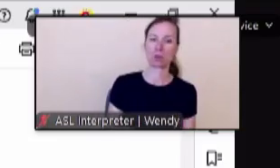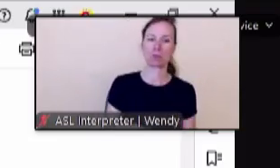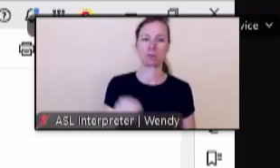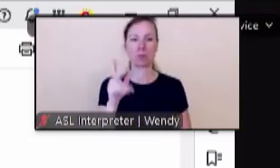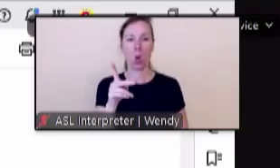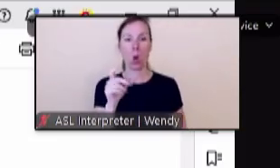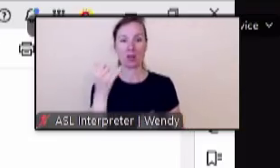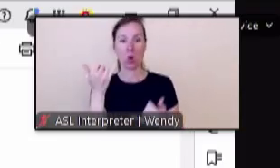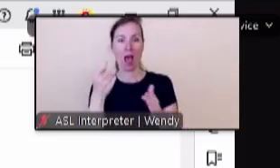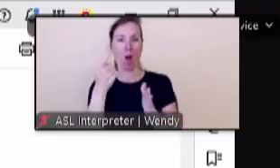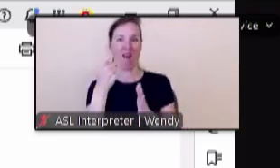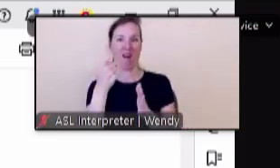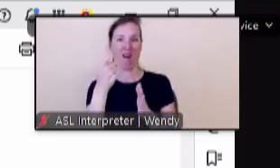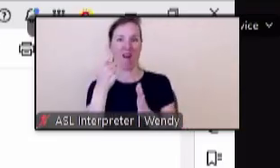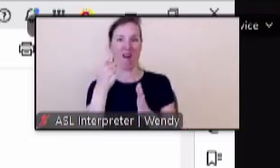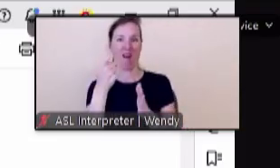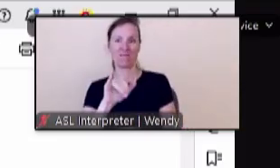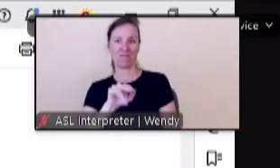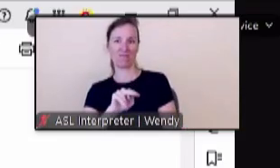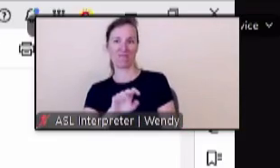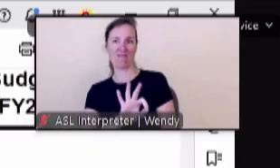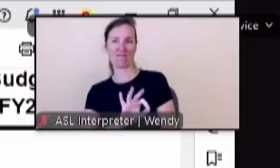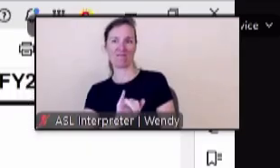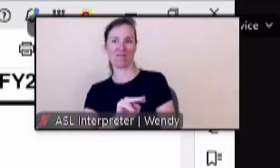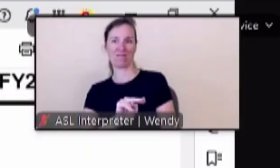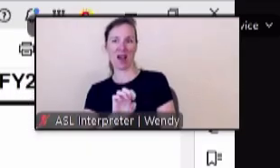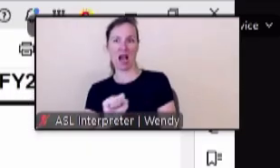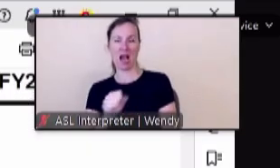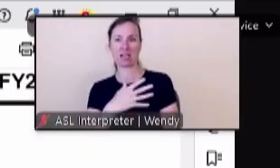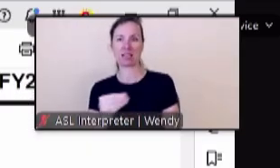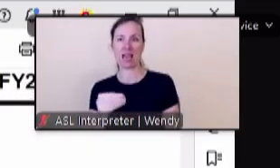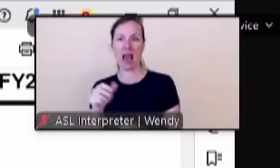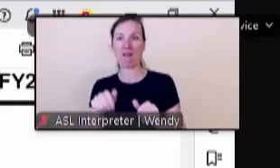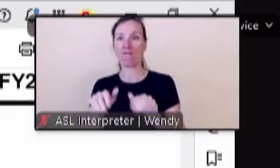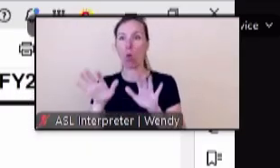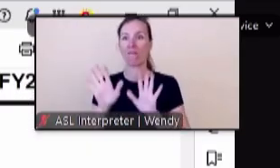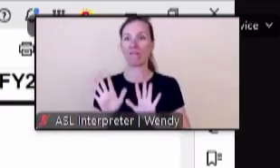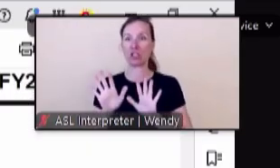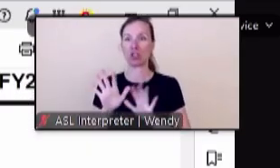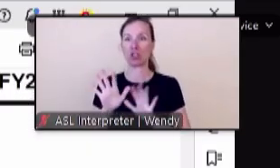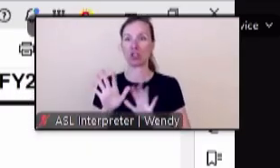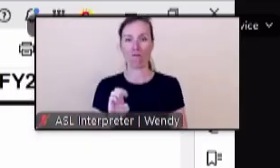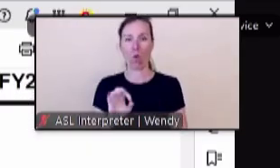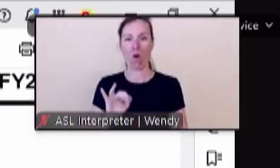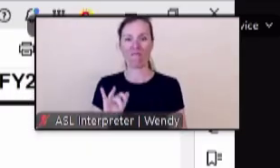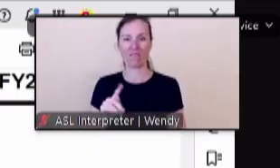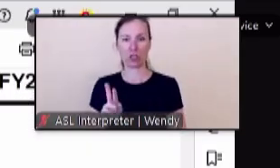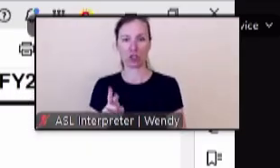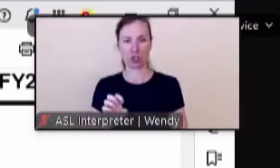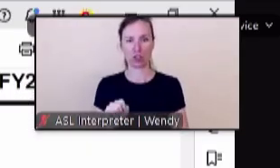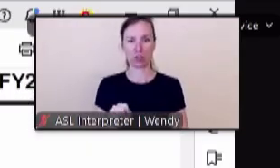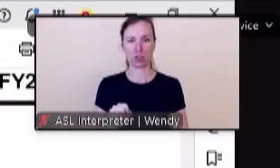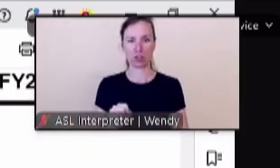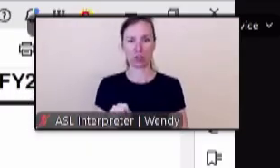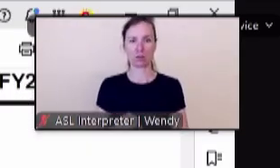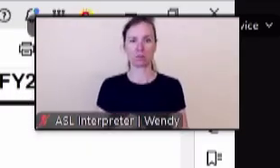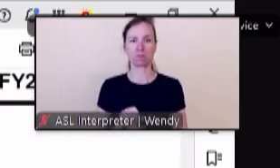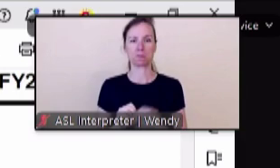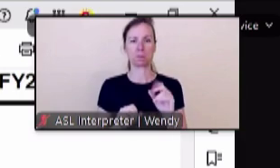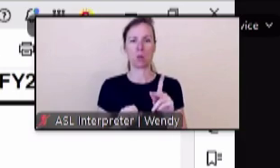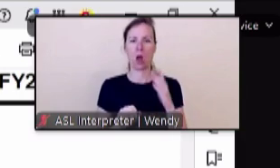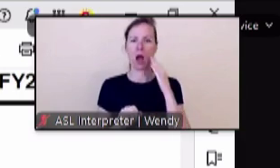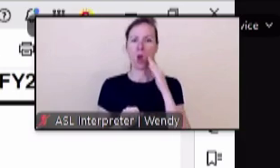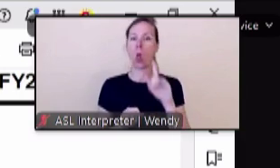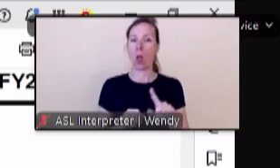another question about this, the speed camera. Okay. So on